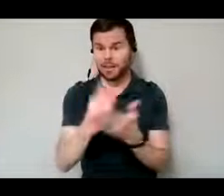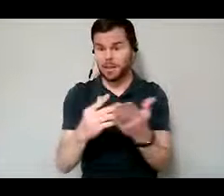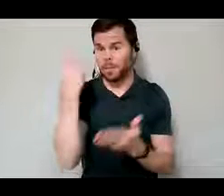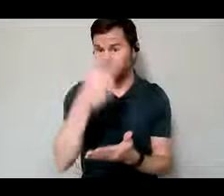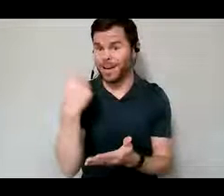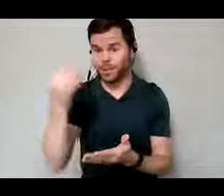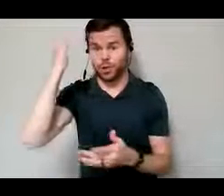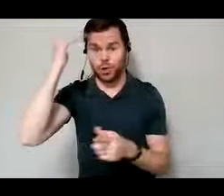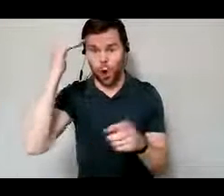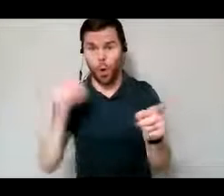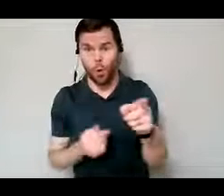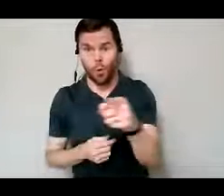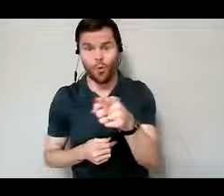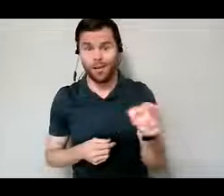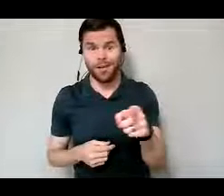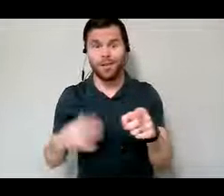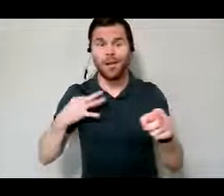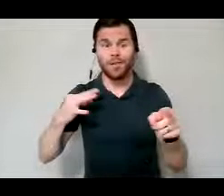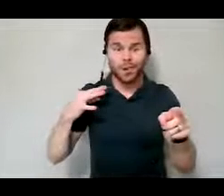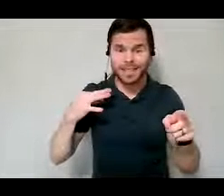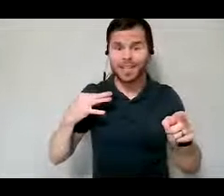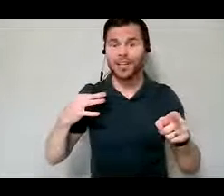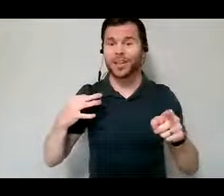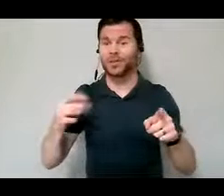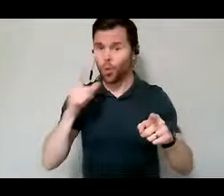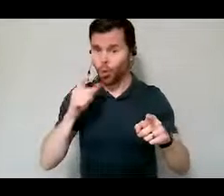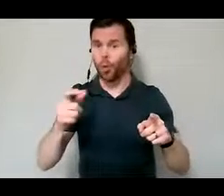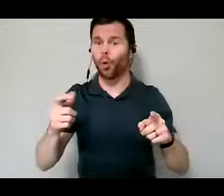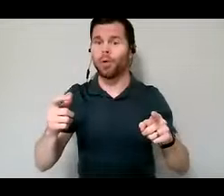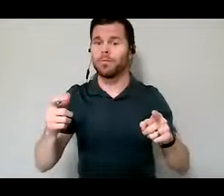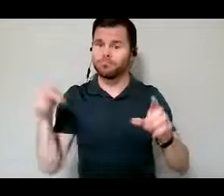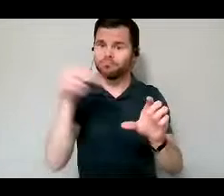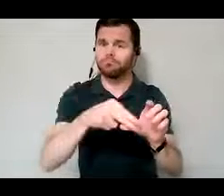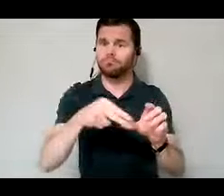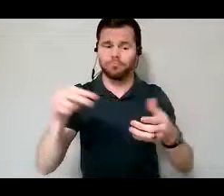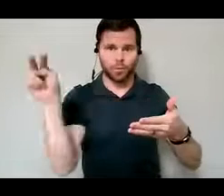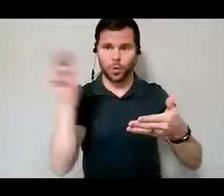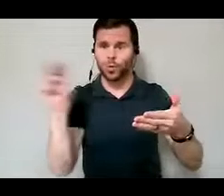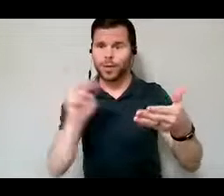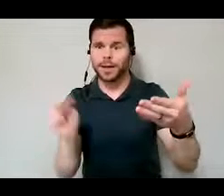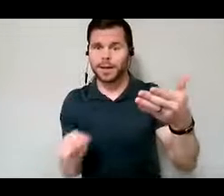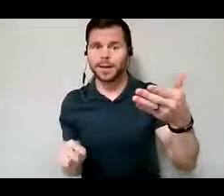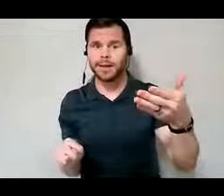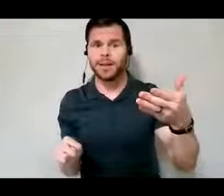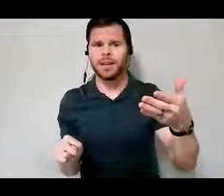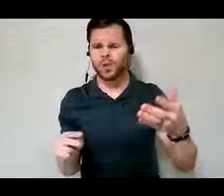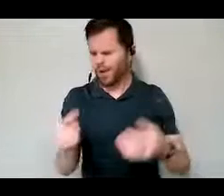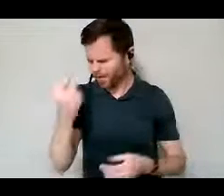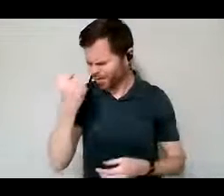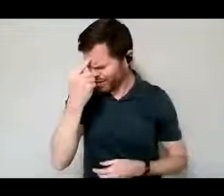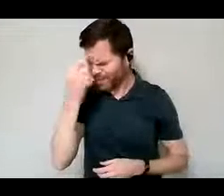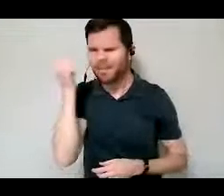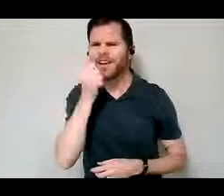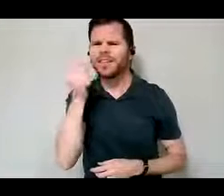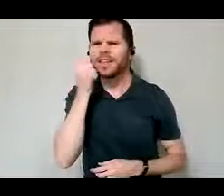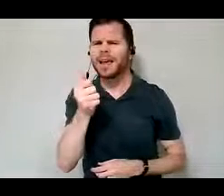people who have volunteered to do this read-in. And so each day, I think like 4, they